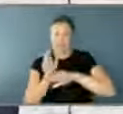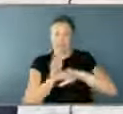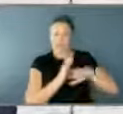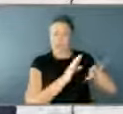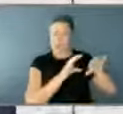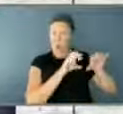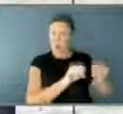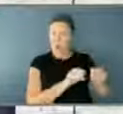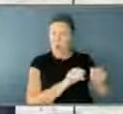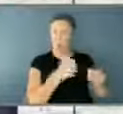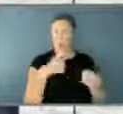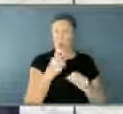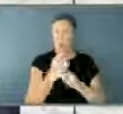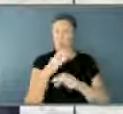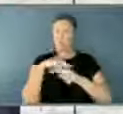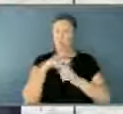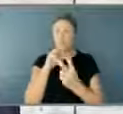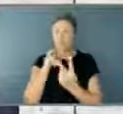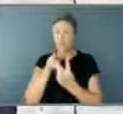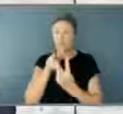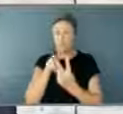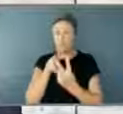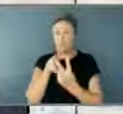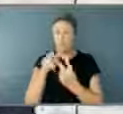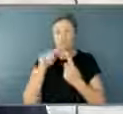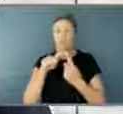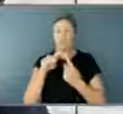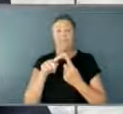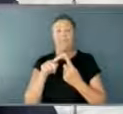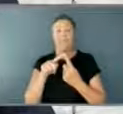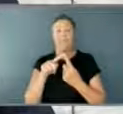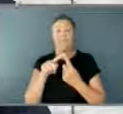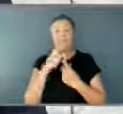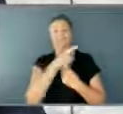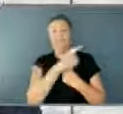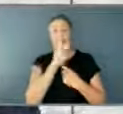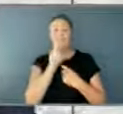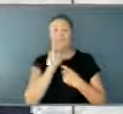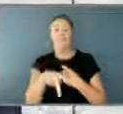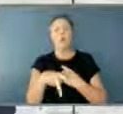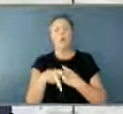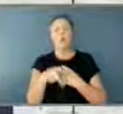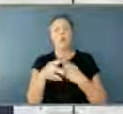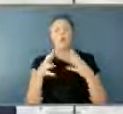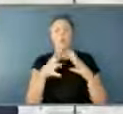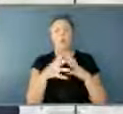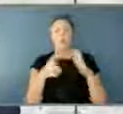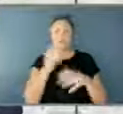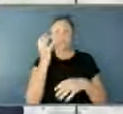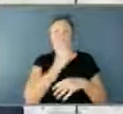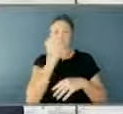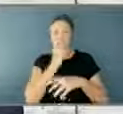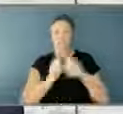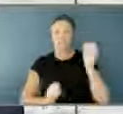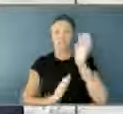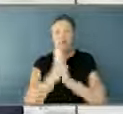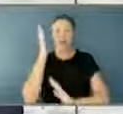important issues. First of all, the bushfires that are threatening lives and property in the Perth